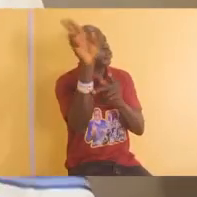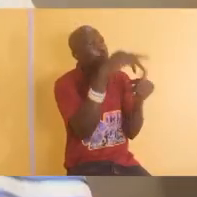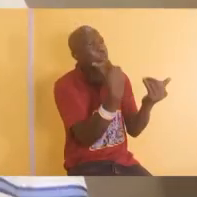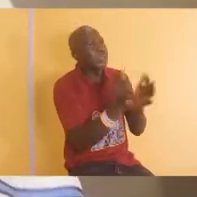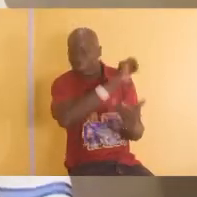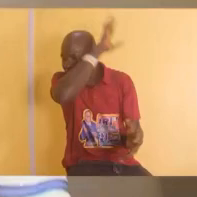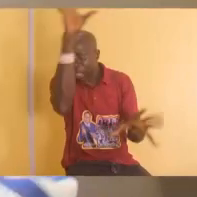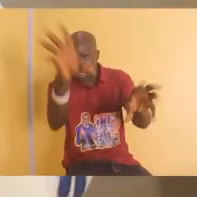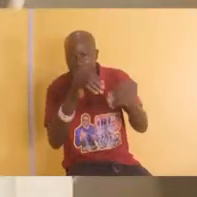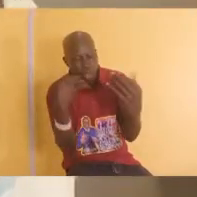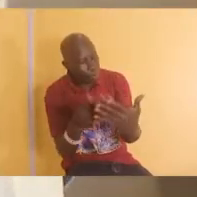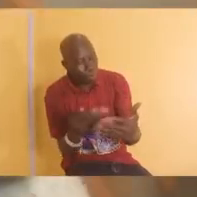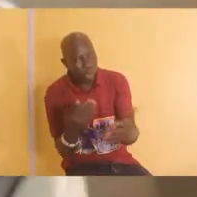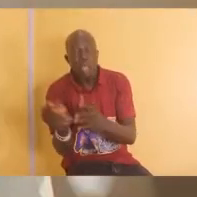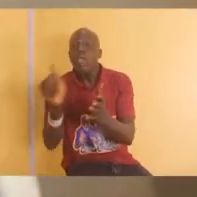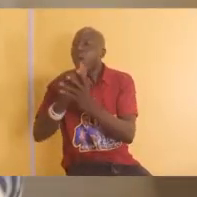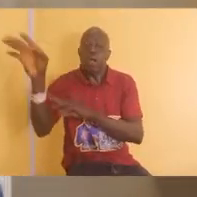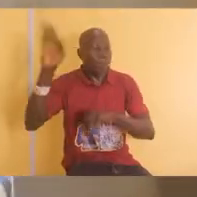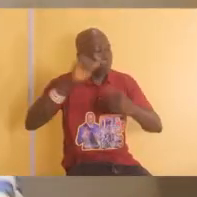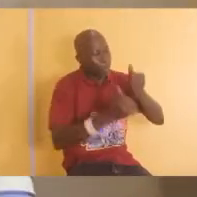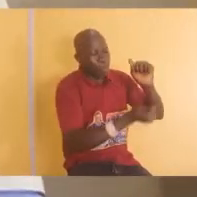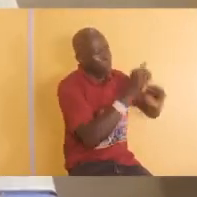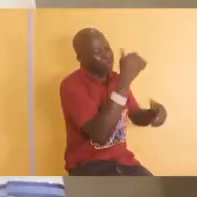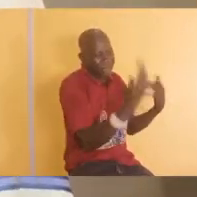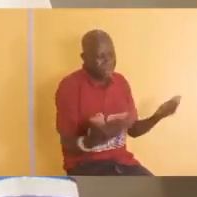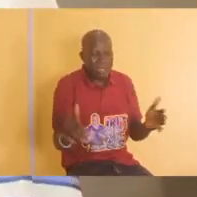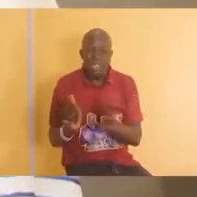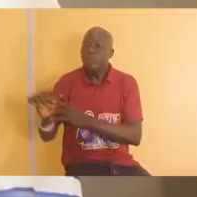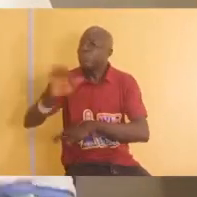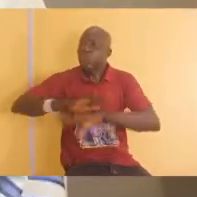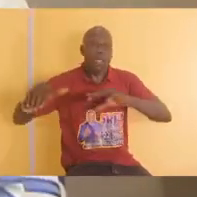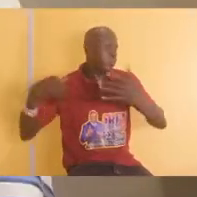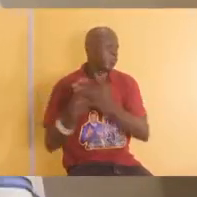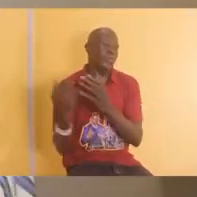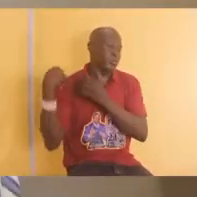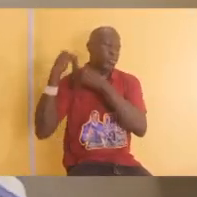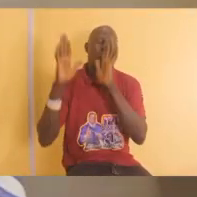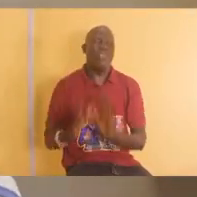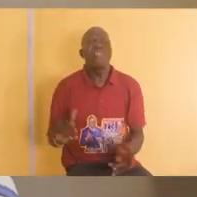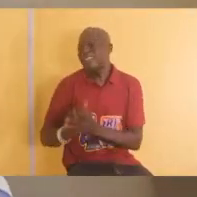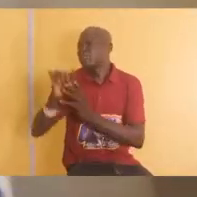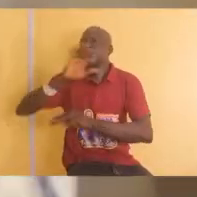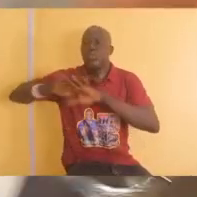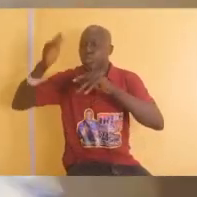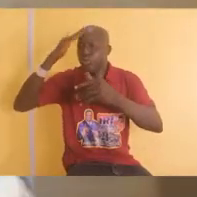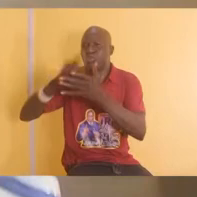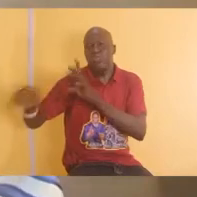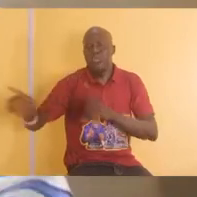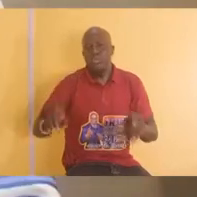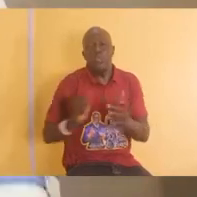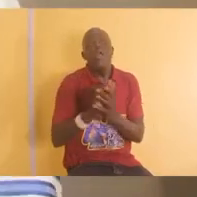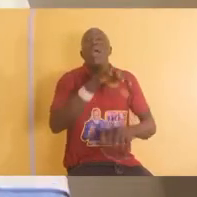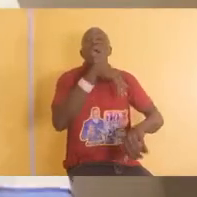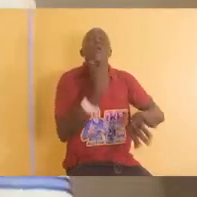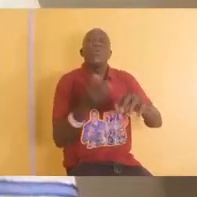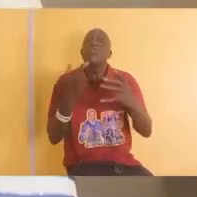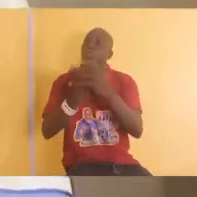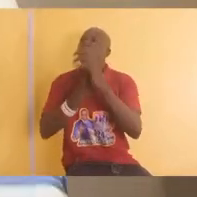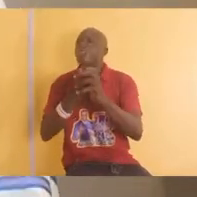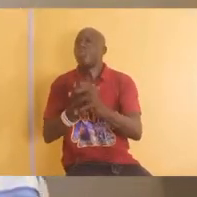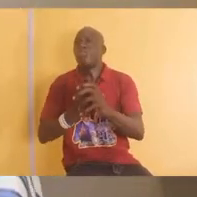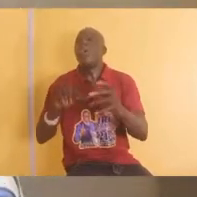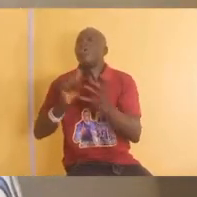You will not get the money. There is a lot of responsibility. You cannot have money to do it. You don't know what's supposed to do. You